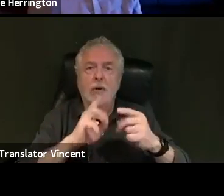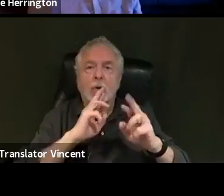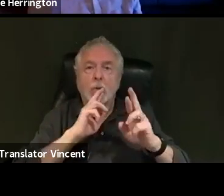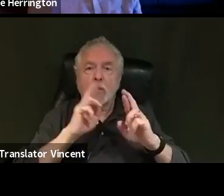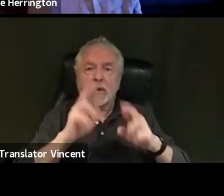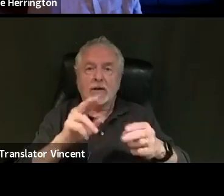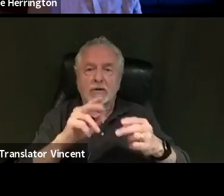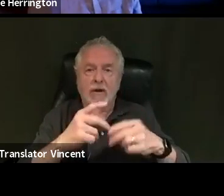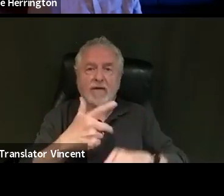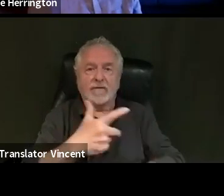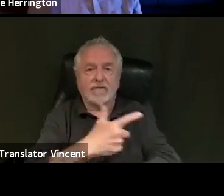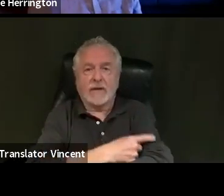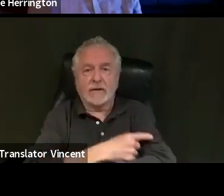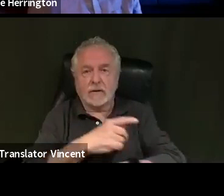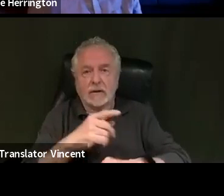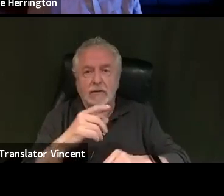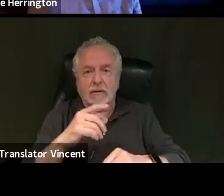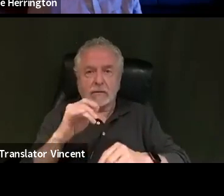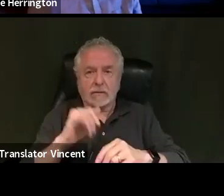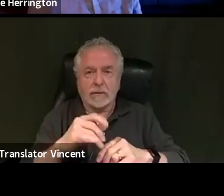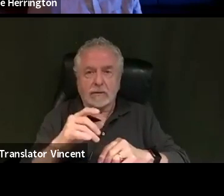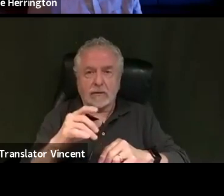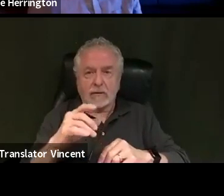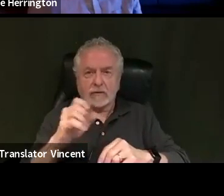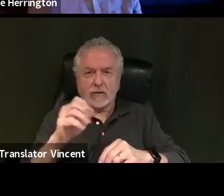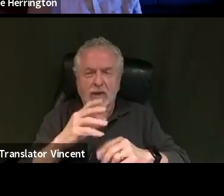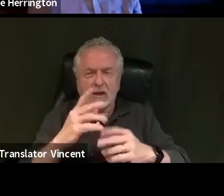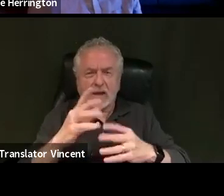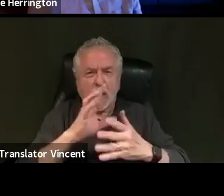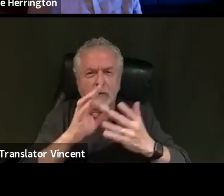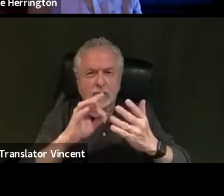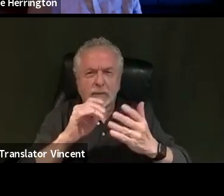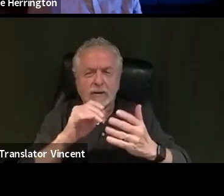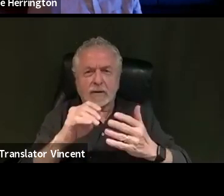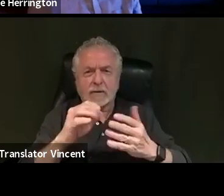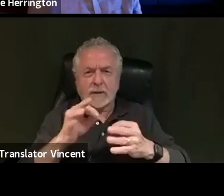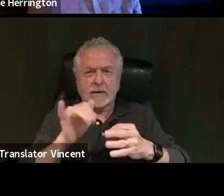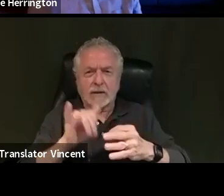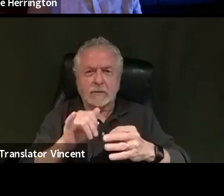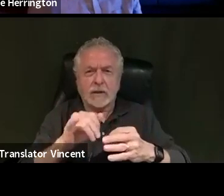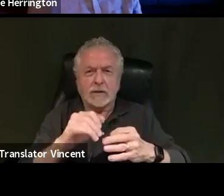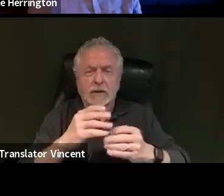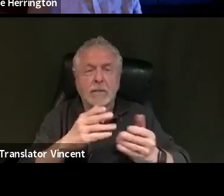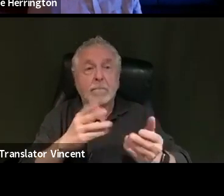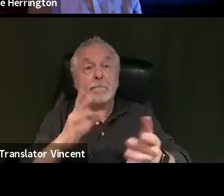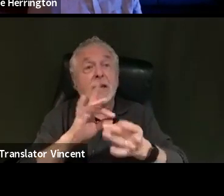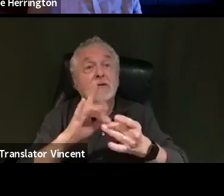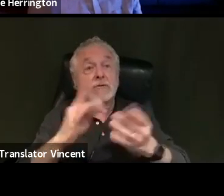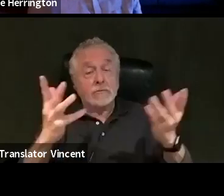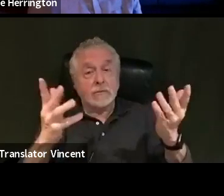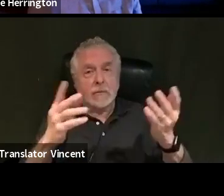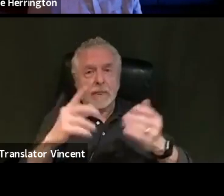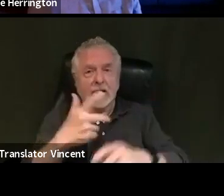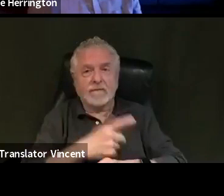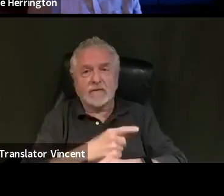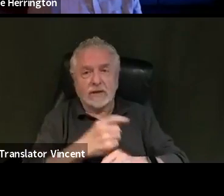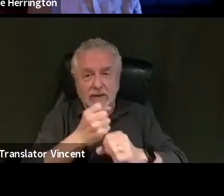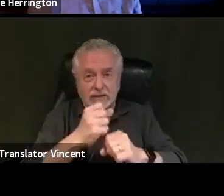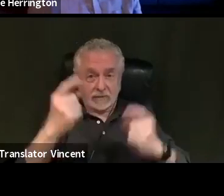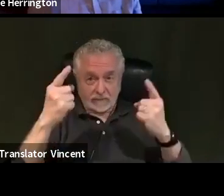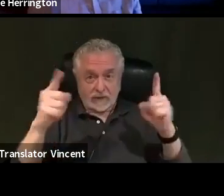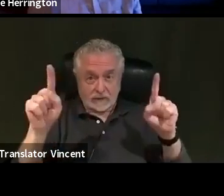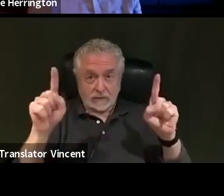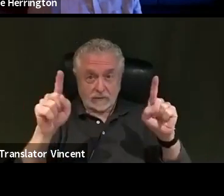react to vaccinations by forming immunity. There's a lot of things that could explain this, but the take-home message is vaccination is safe and